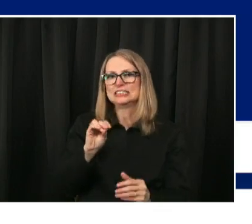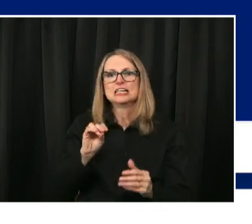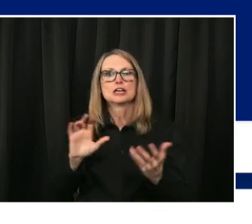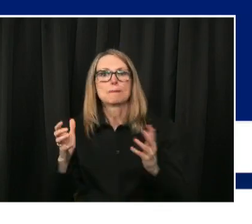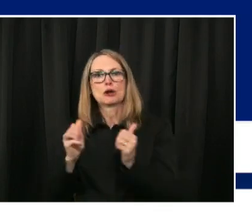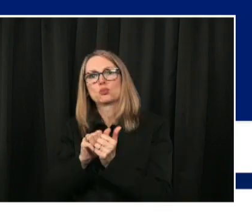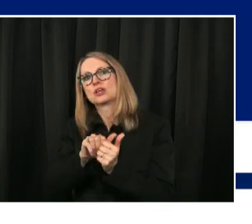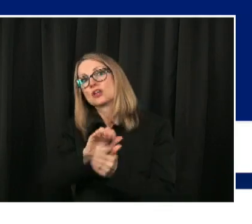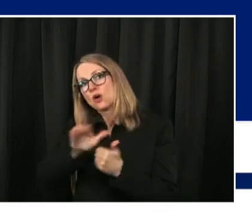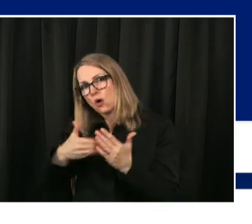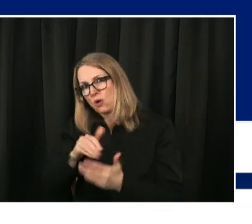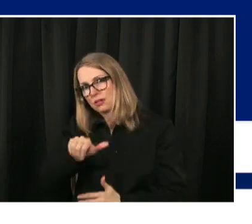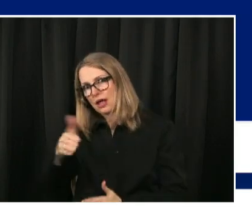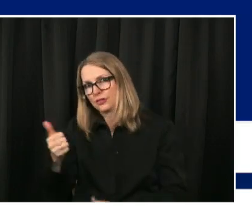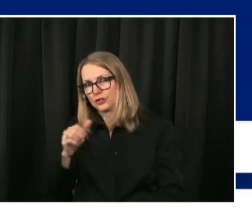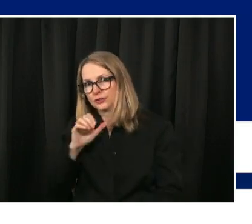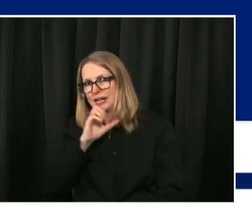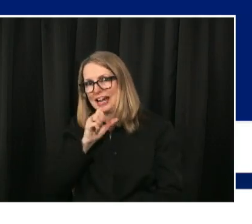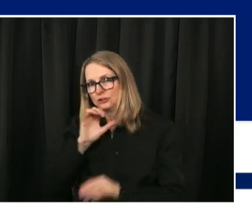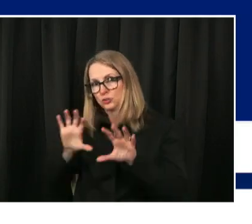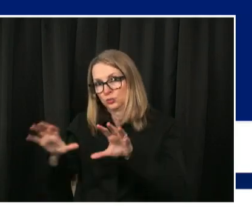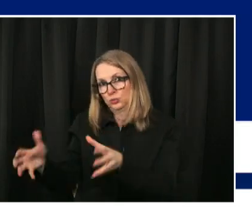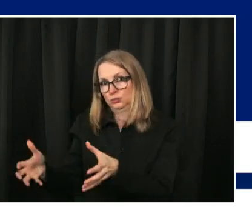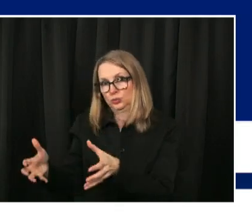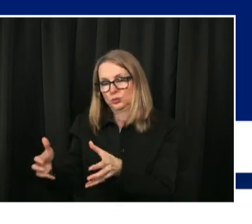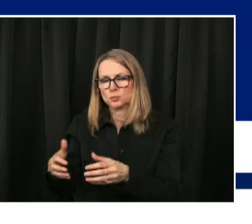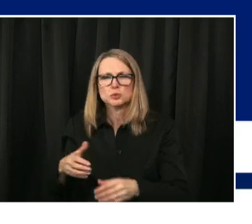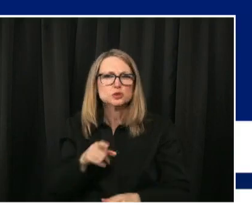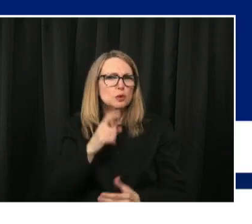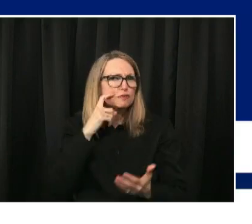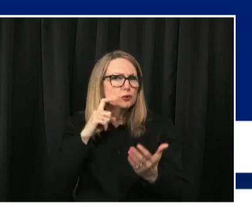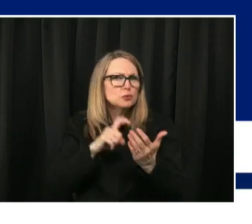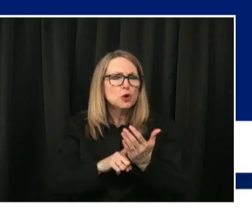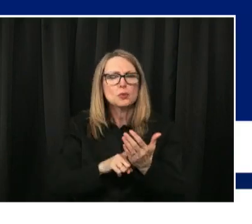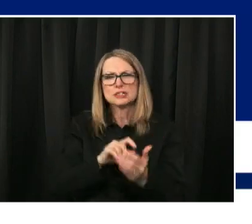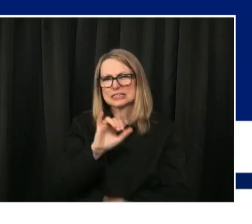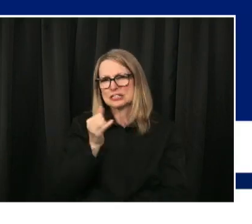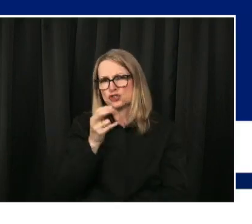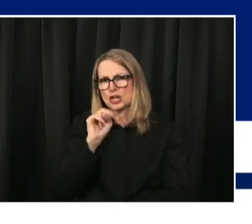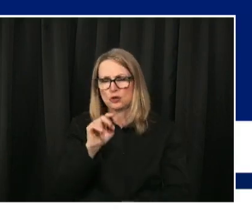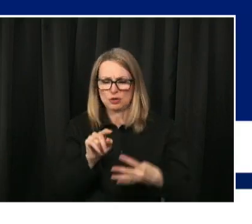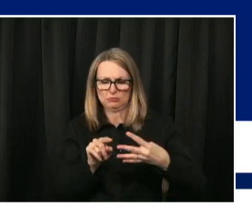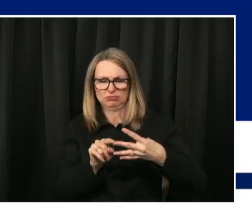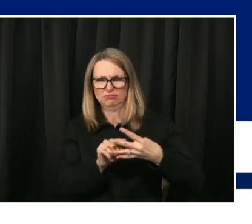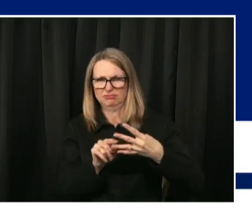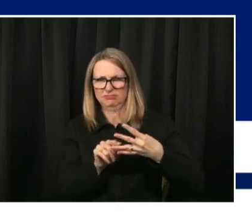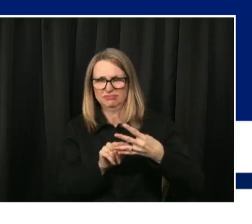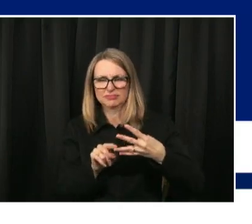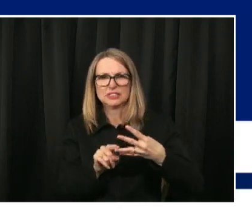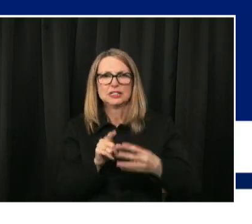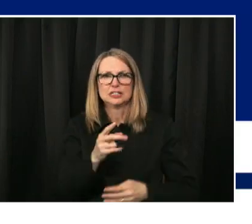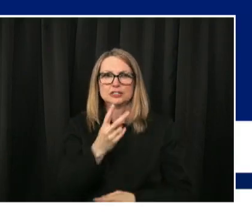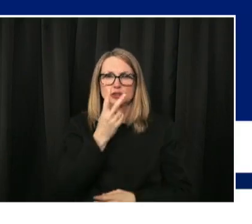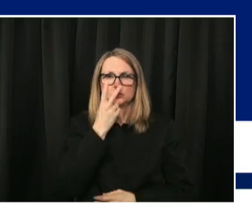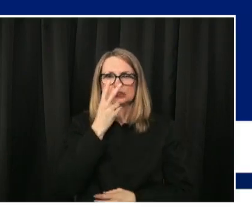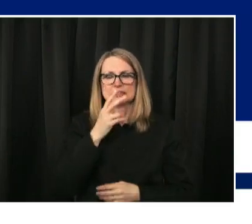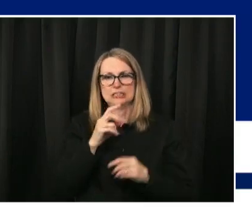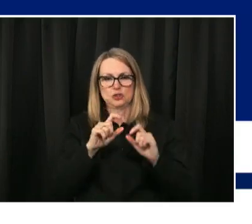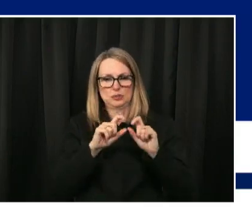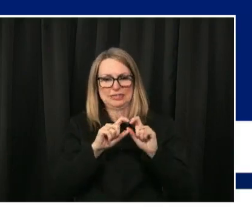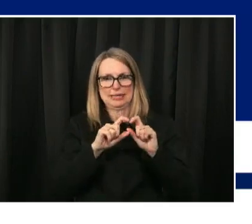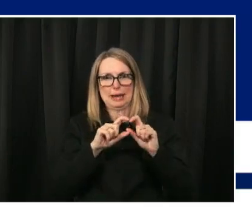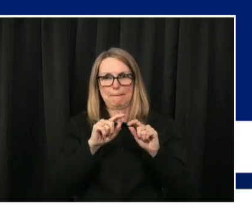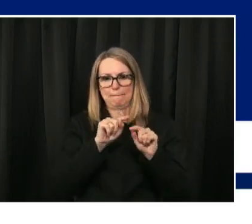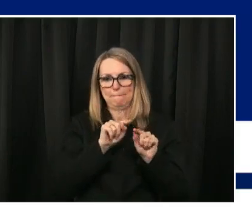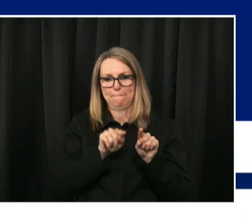And what you can see here is that starting in mid-January or so, we see this growing gap between the case rates in all age groups compared to